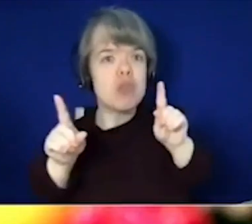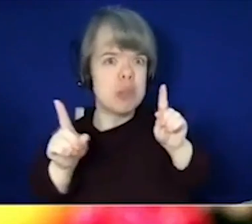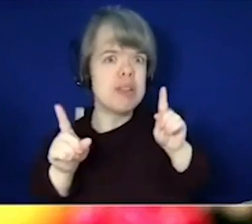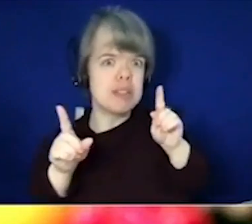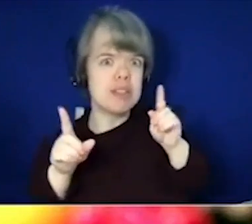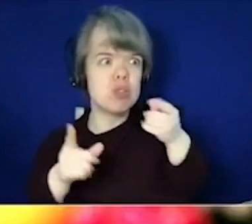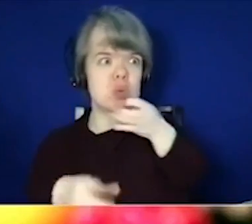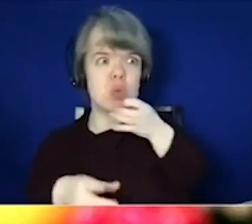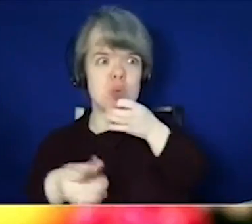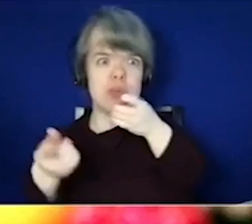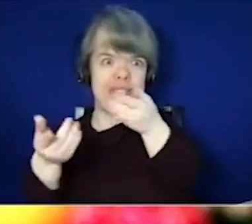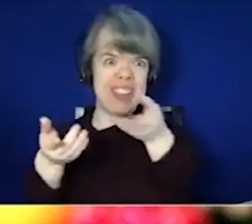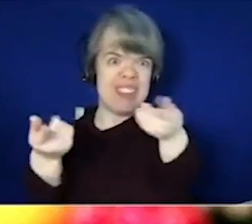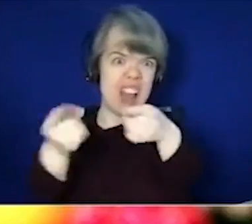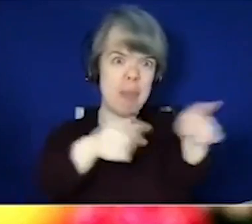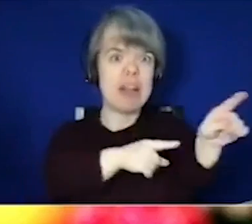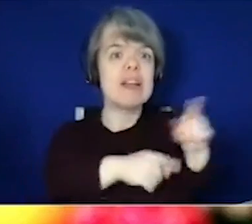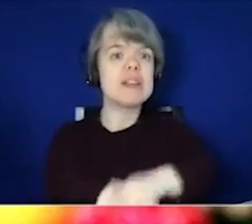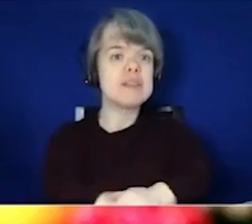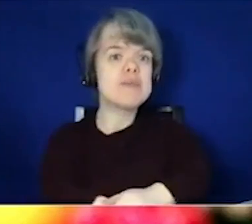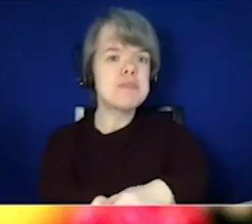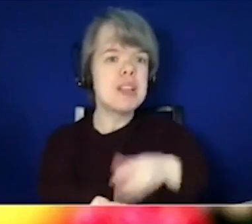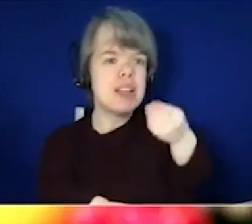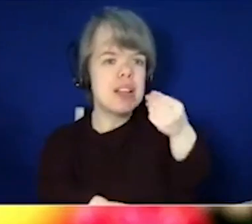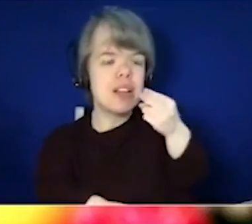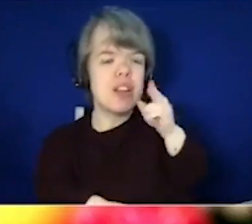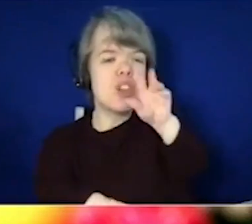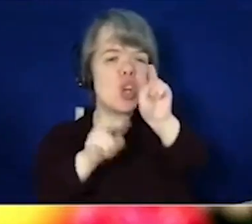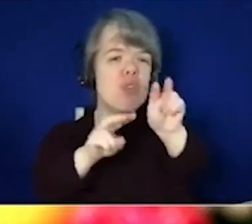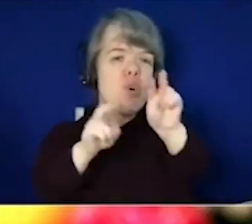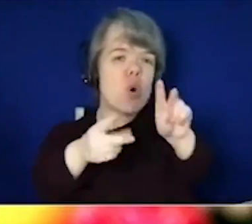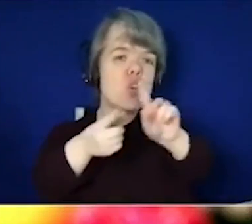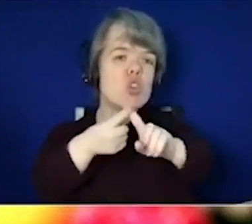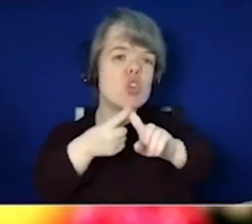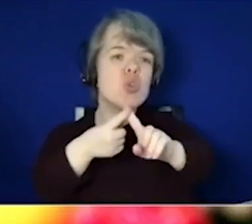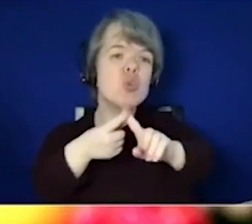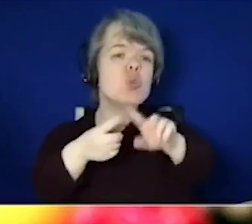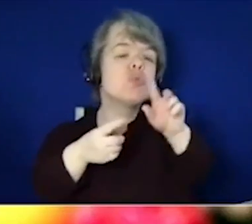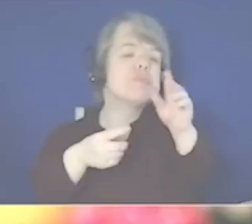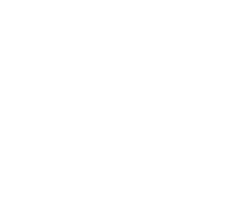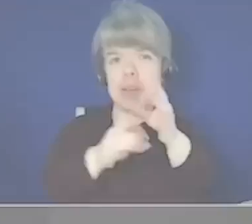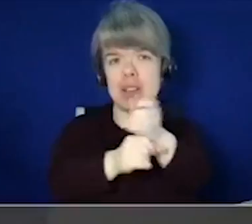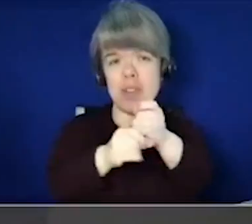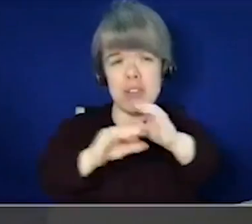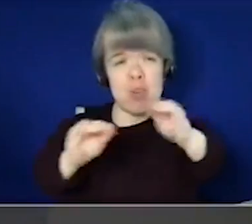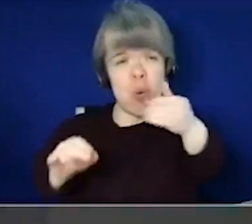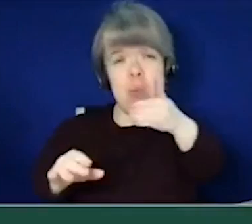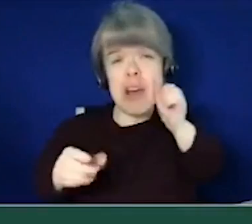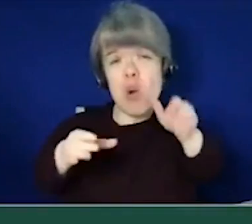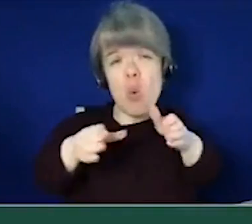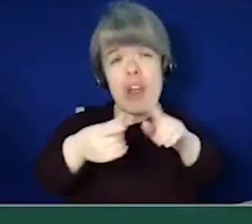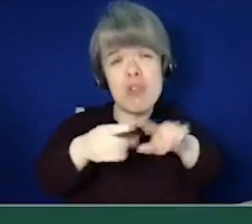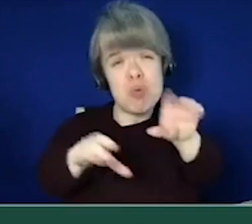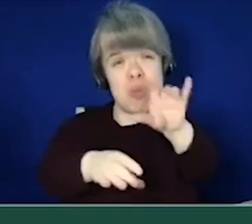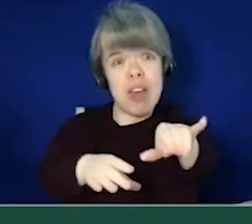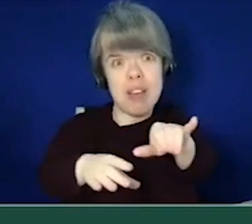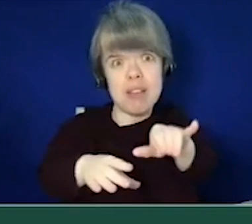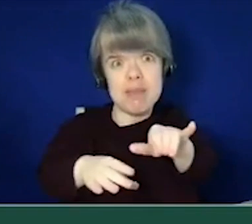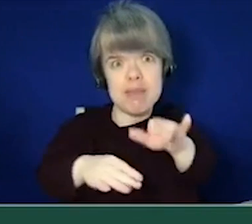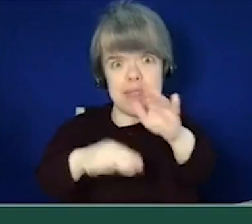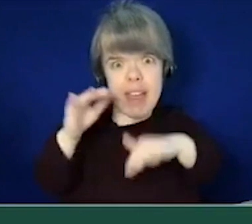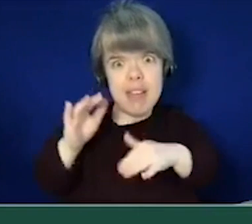talked about, the table stakes, that's not anything that I've ever seen in a union contract. Those are all things we do. We hire our own people.